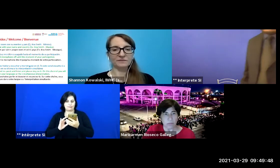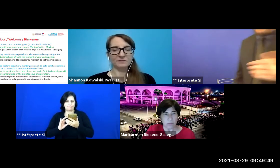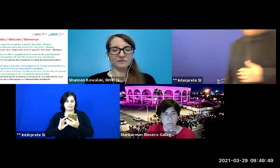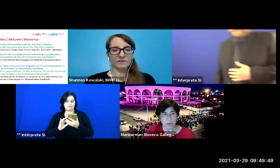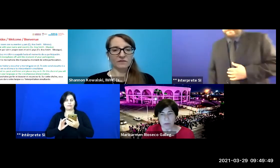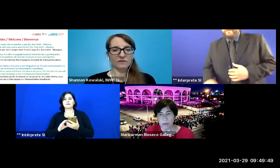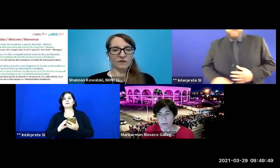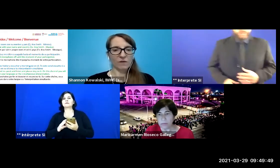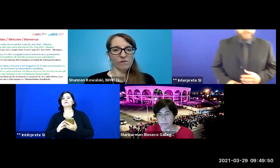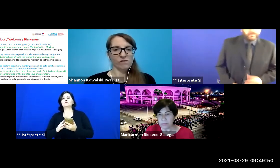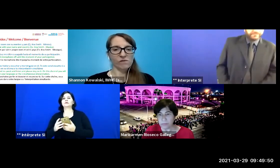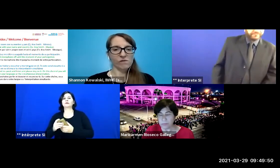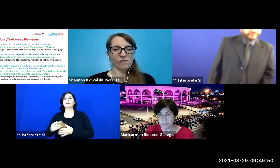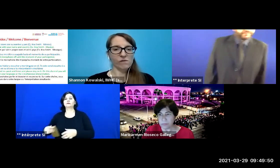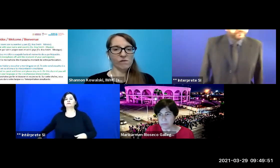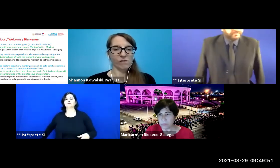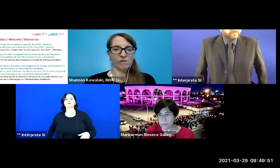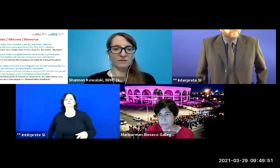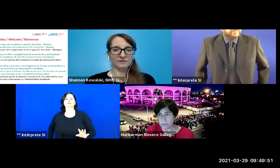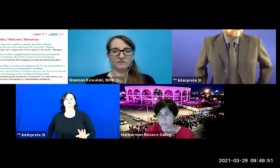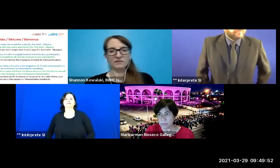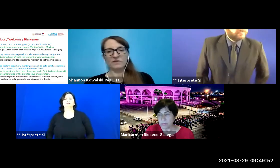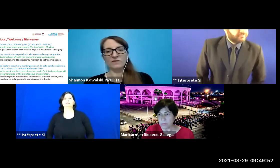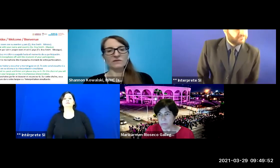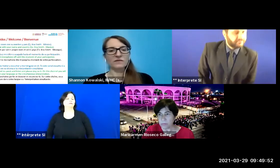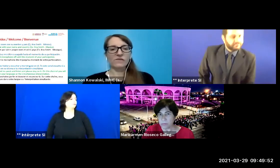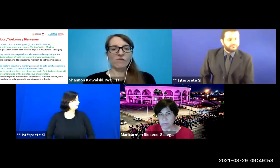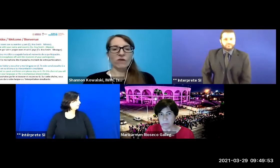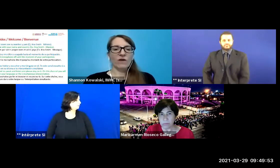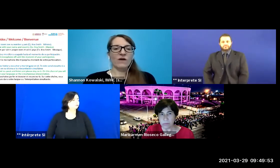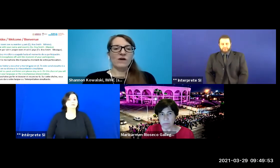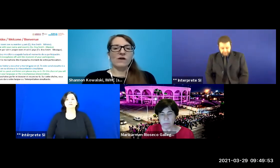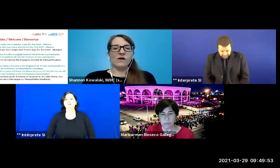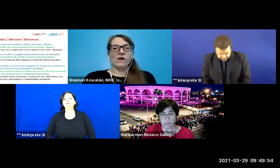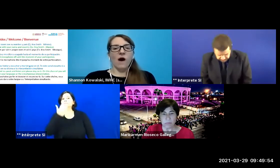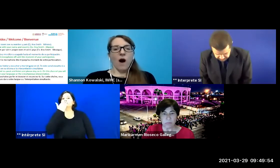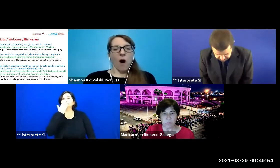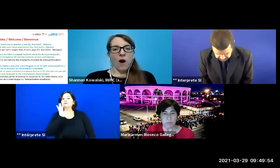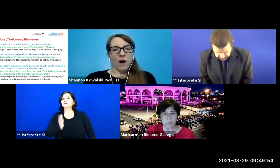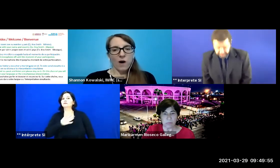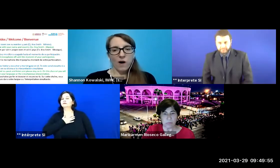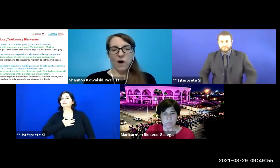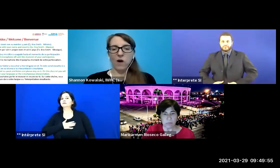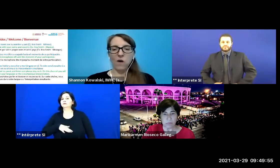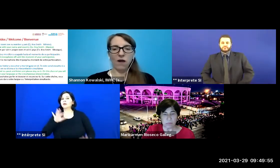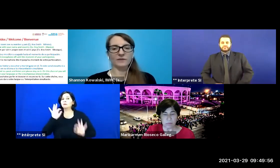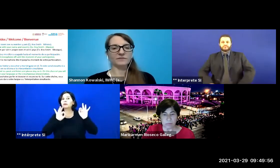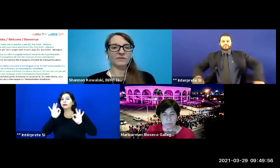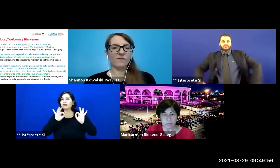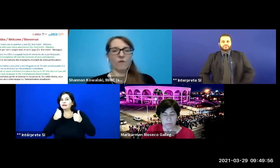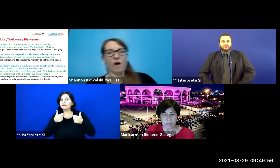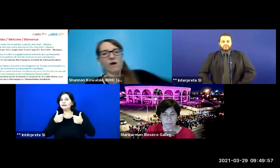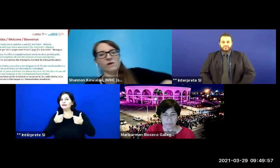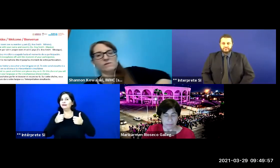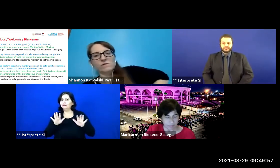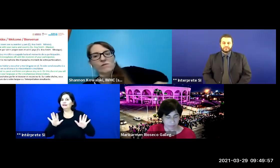But I'm sure they'll be in shortly. So one last direction for everyone who is a speaker, please turn on your camera and off your mic. And